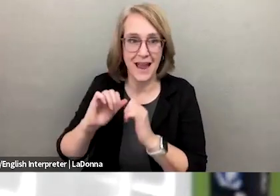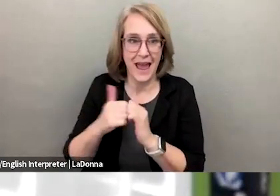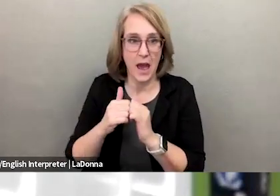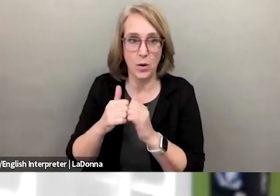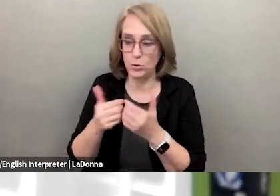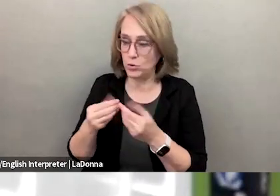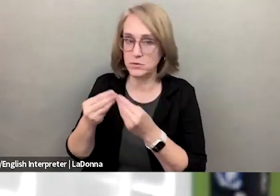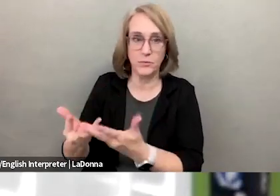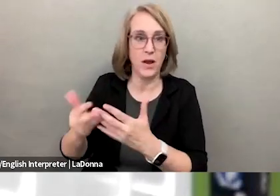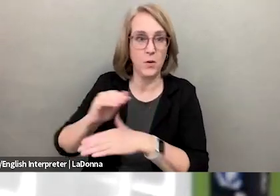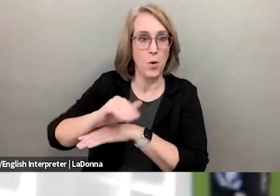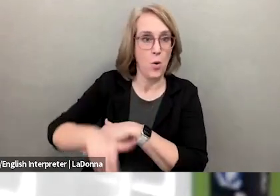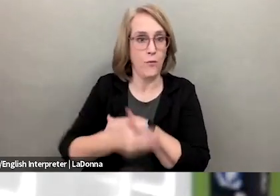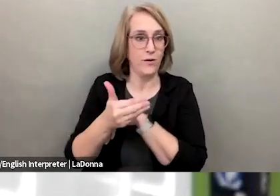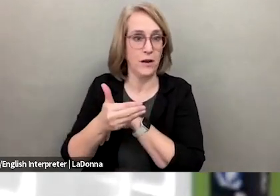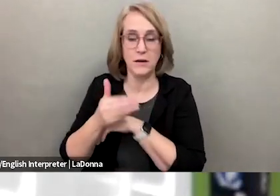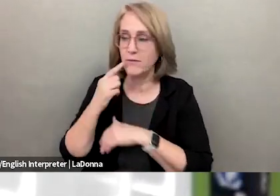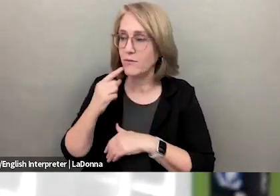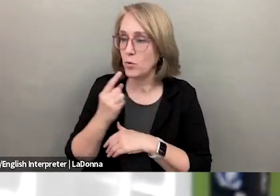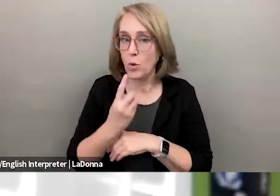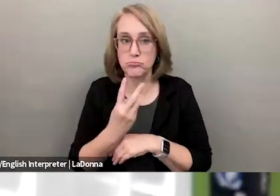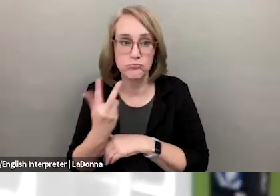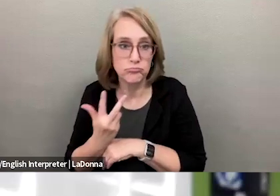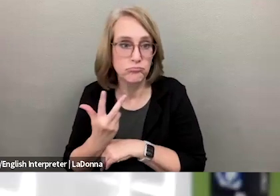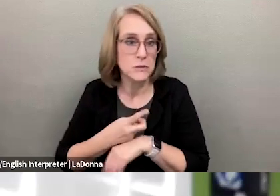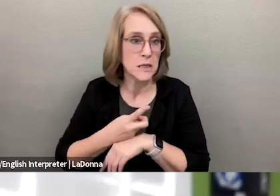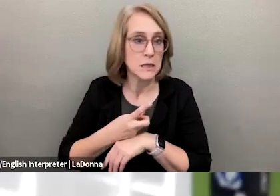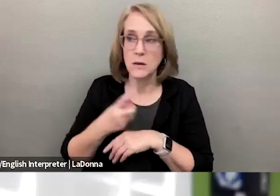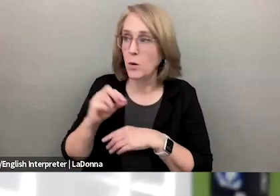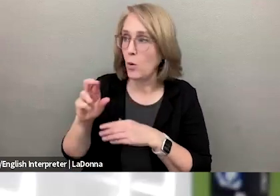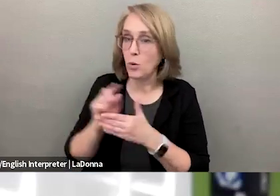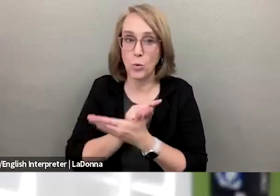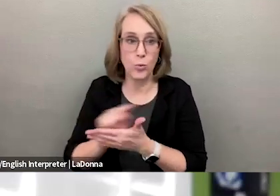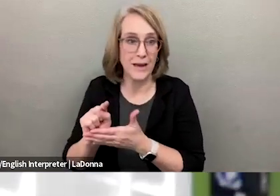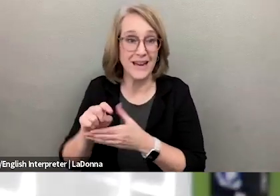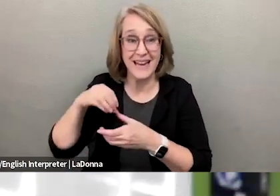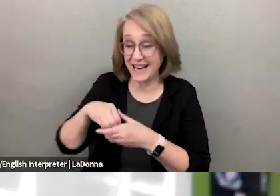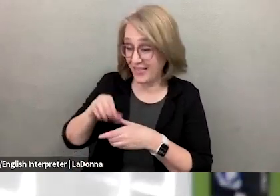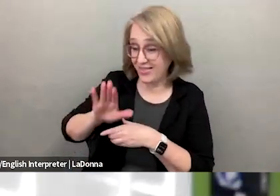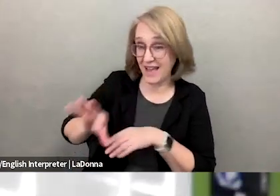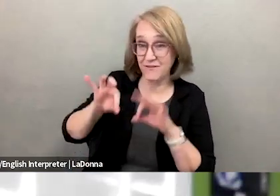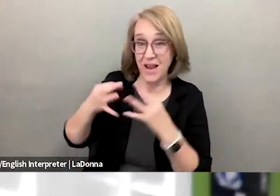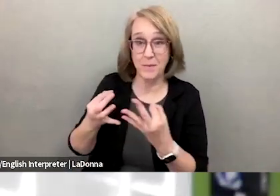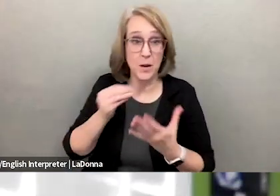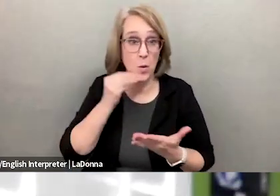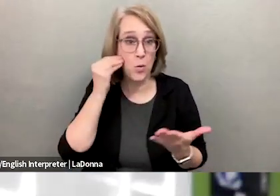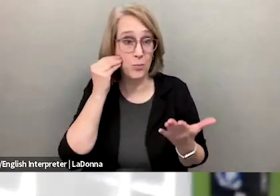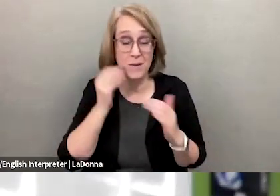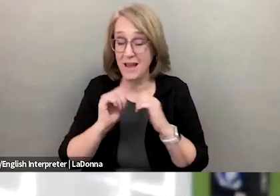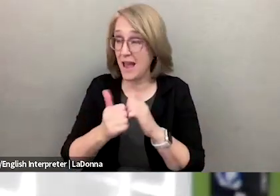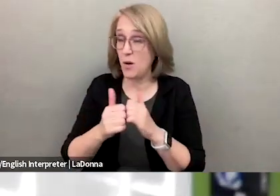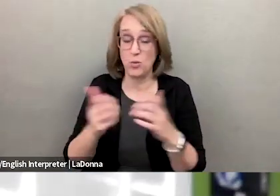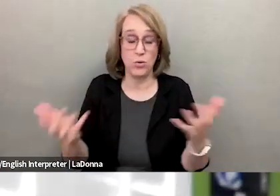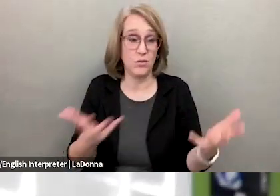deliver overnight respite consistently for a couple of days, 3 or 4 days, or a week at a time in the family's own home? That becomes logistically